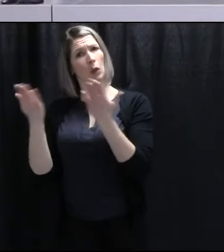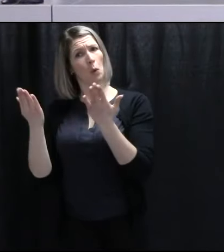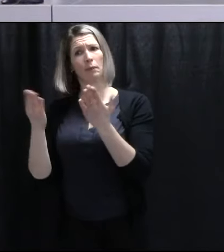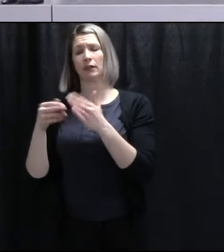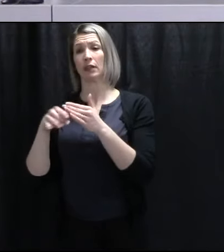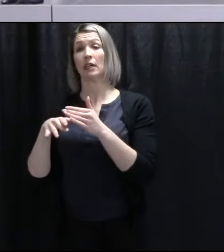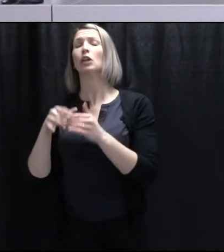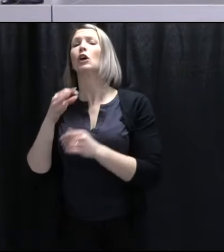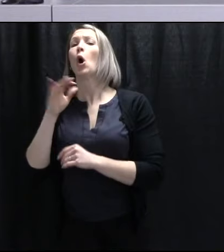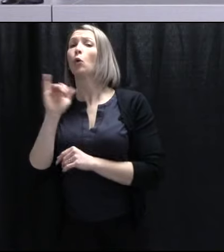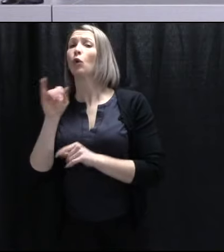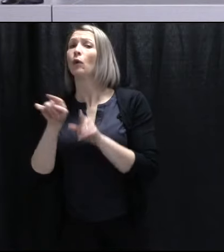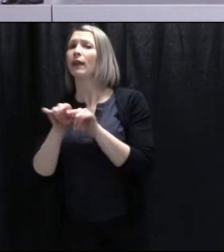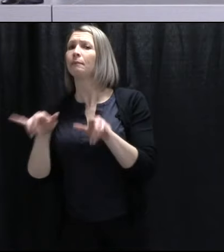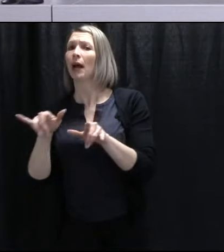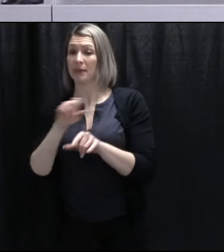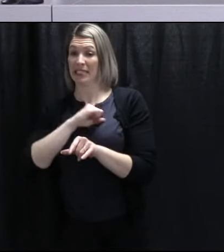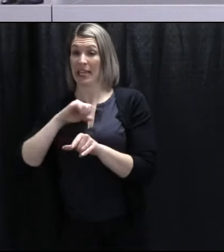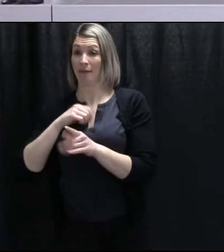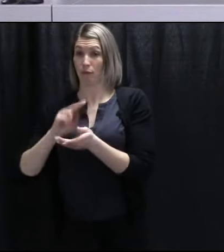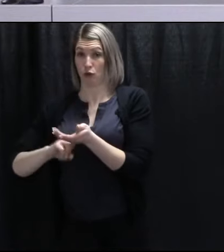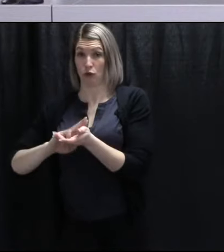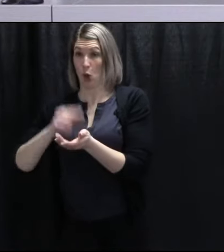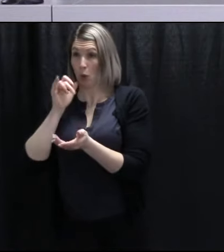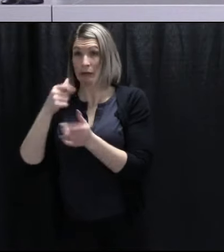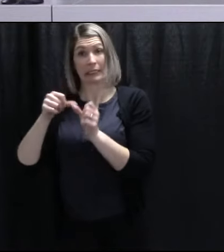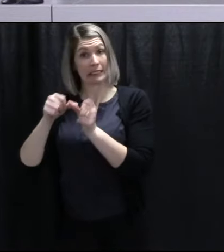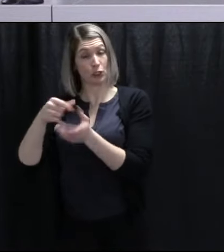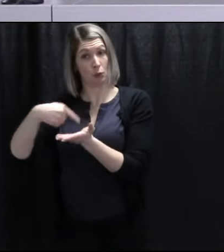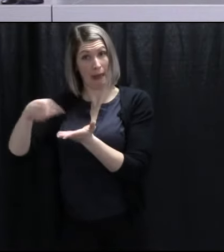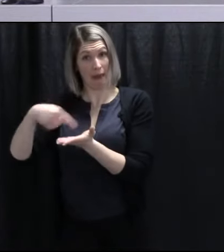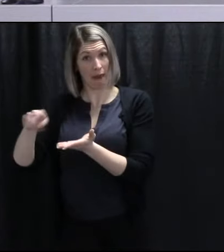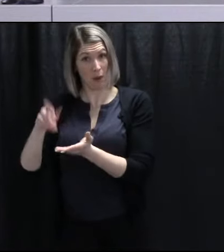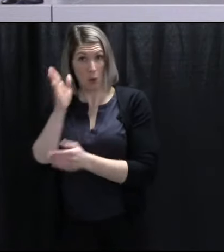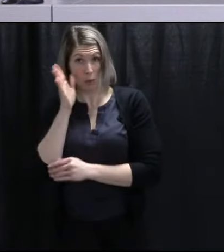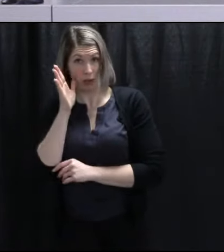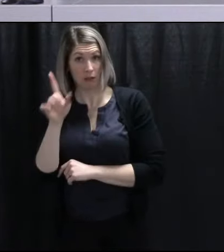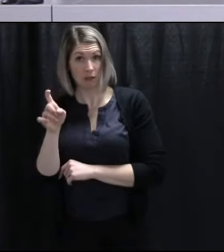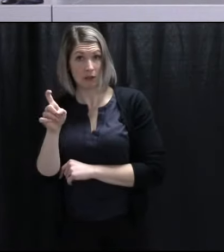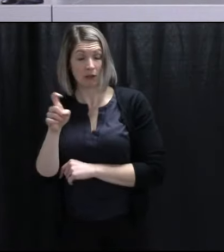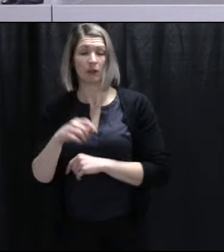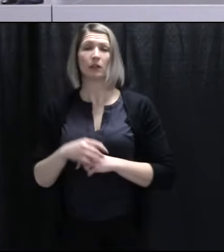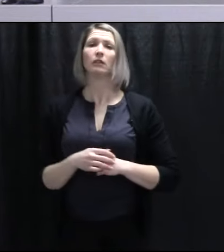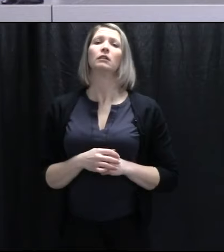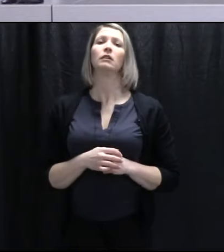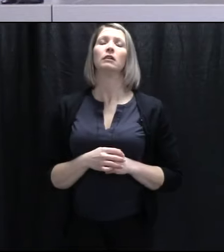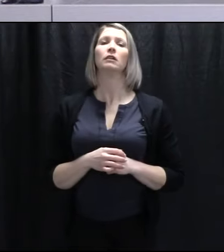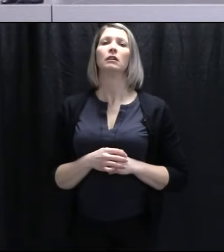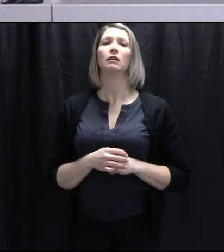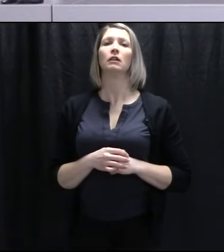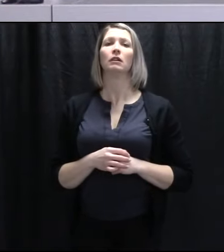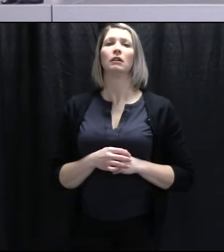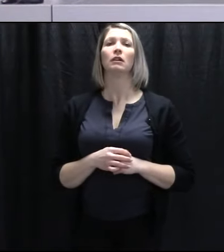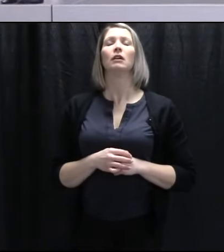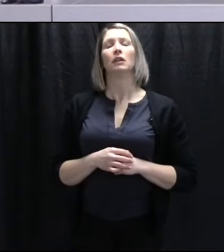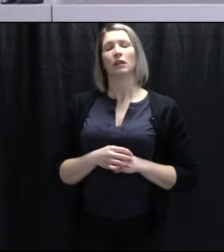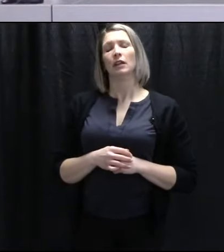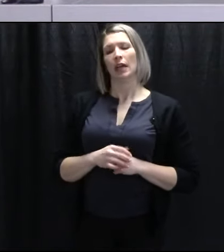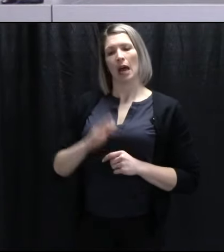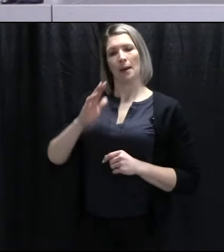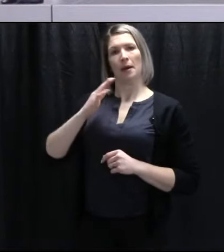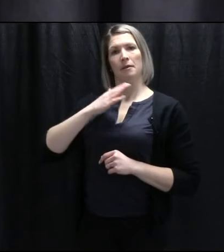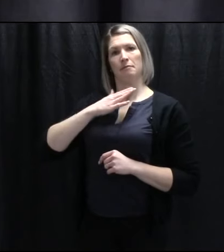wage during their time in isolation? From the point of view of the healthcare system, we've worked hard to create some capacity.